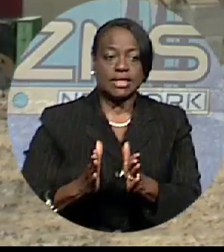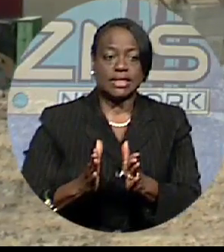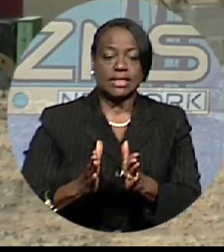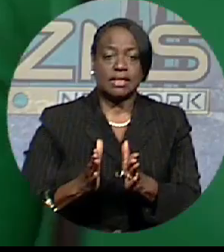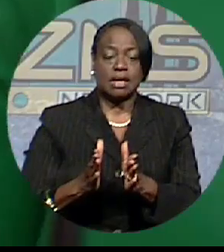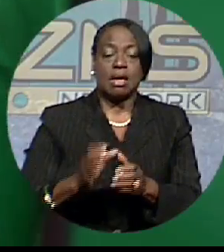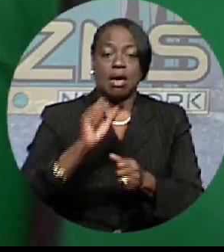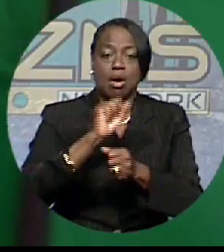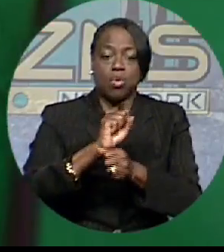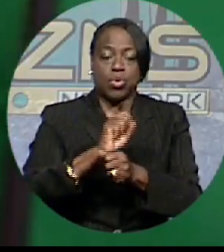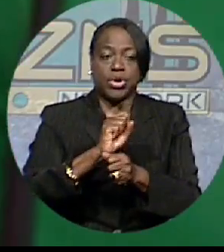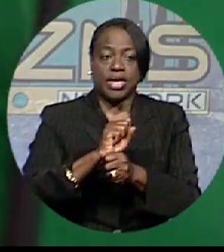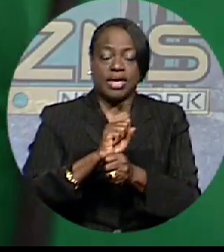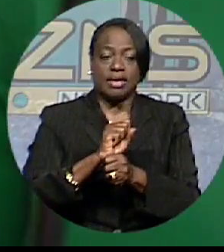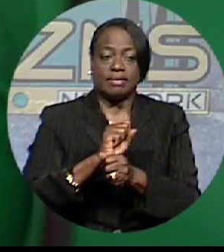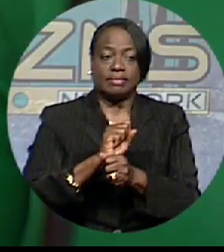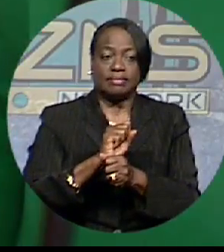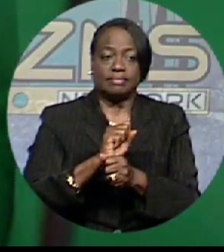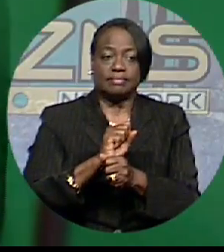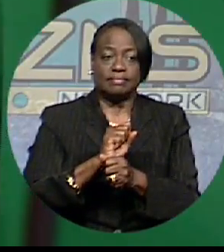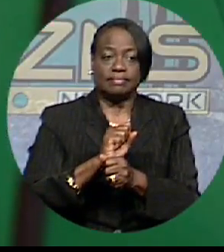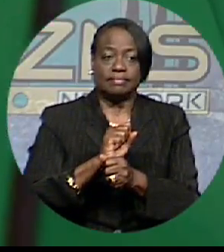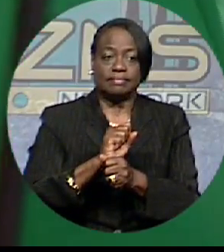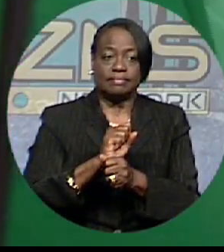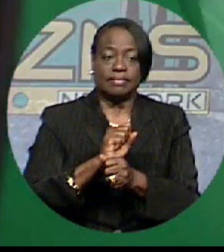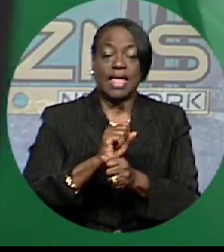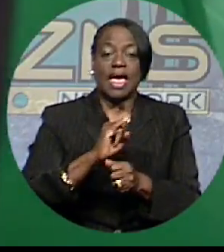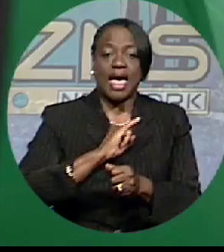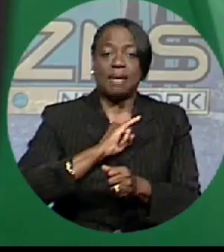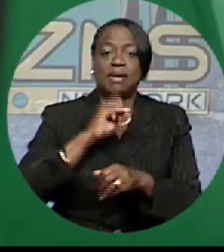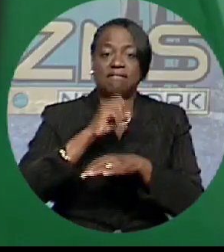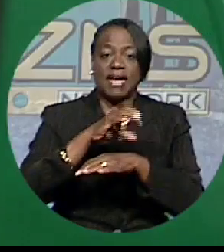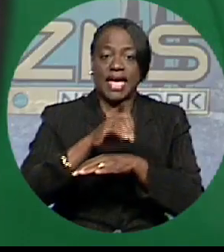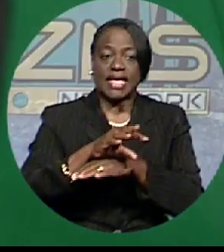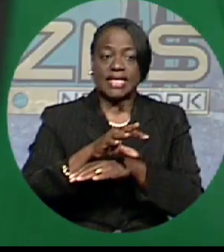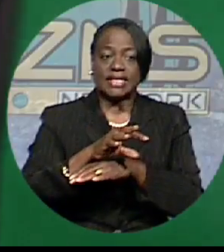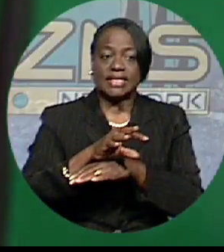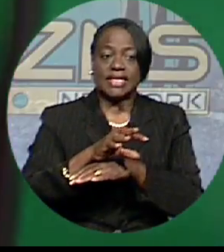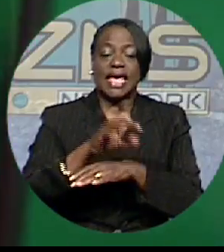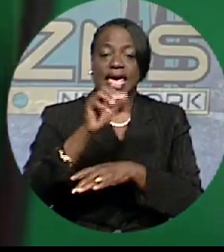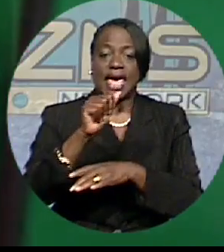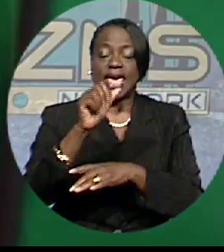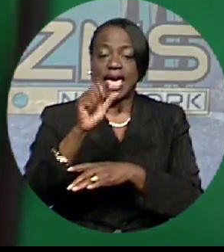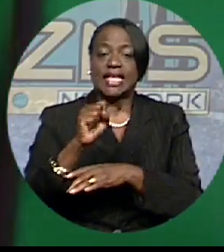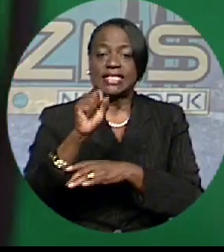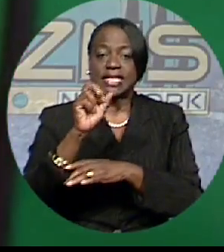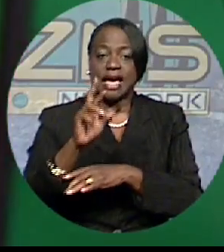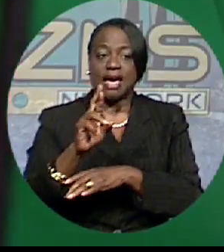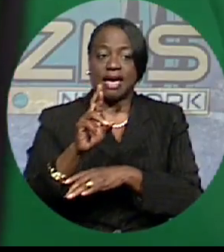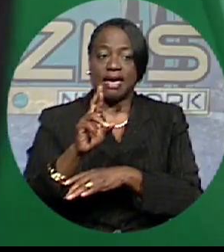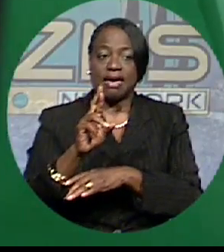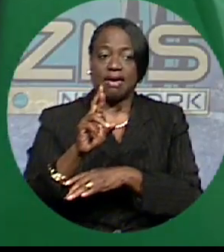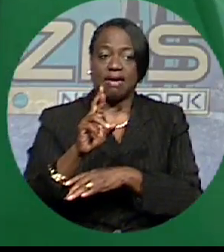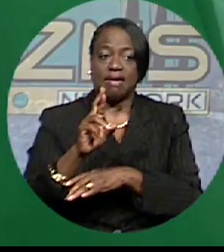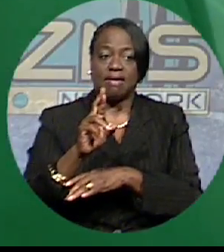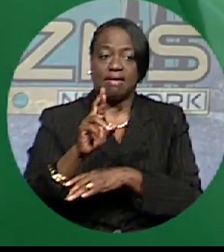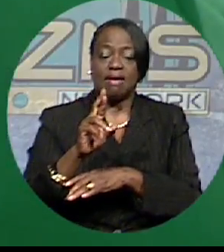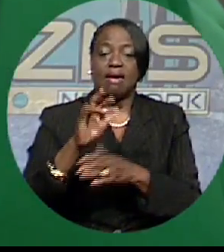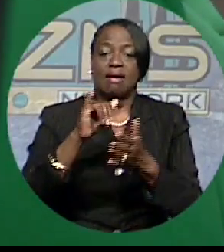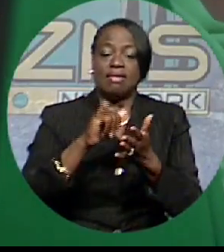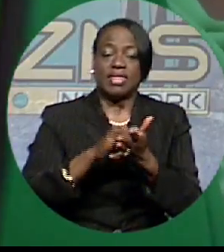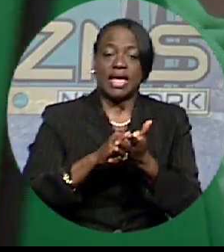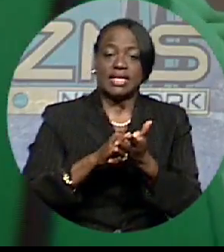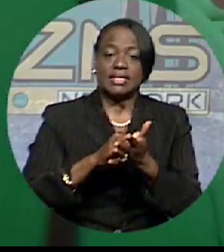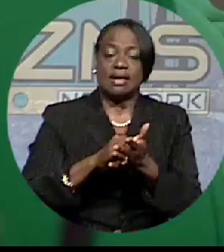I am advised. The former government had purchased the ASR 9, which posed great